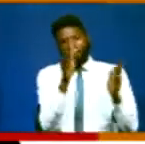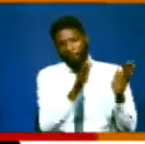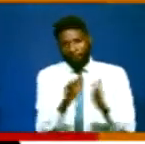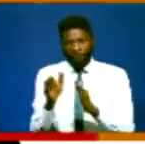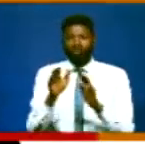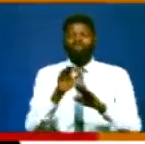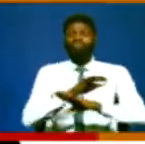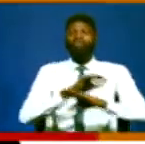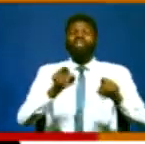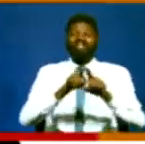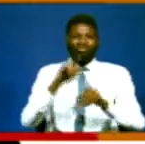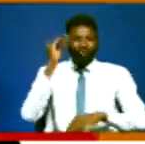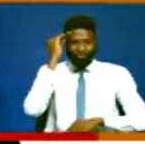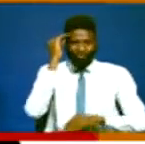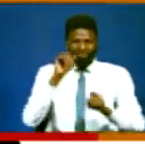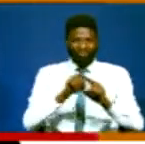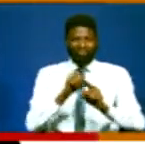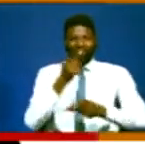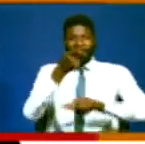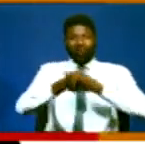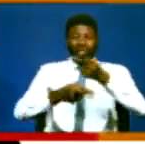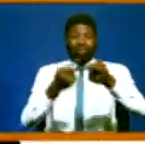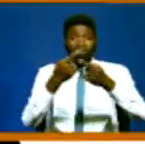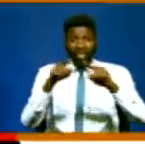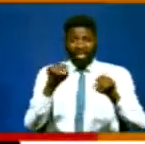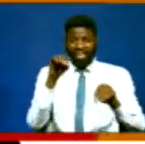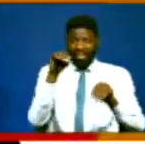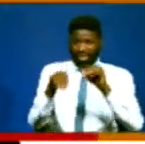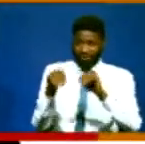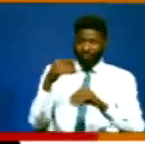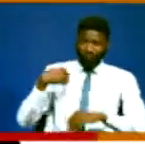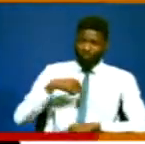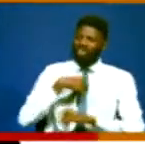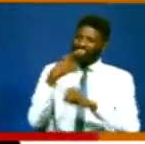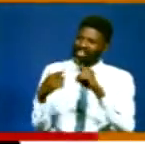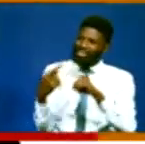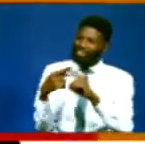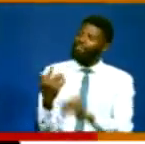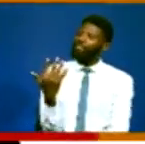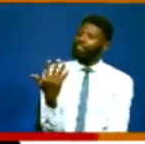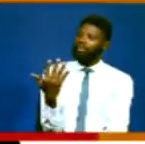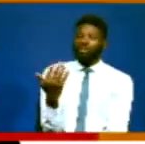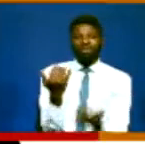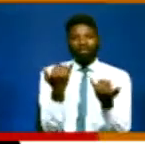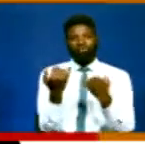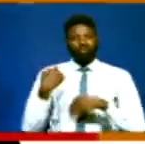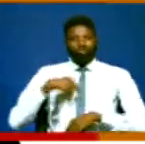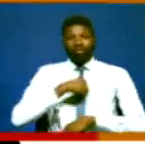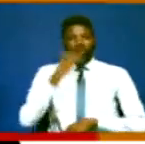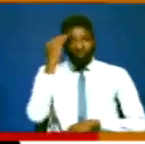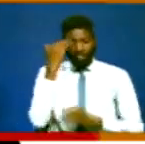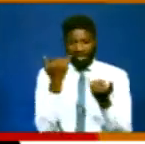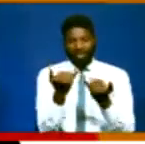But when it comes to the election, at least we have 5 years. Right now, we know very well that we are preparing for our next general election